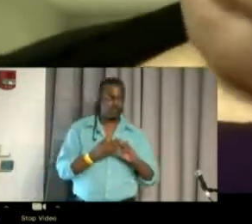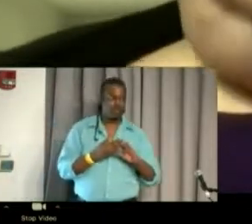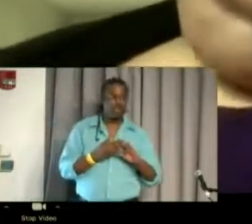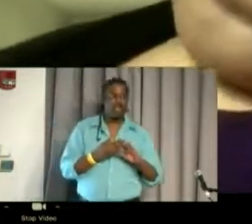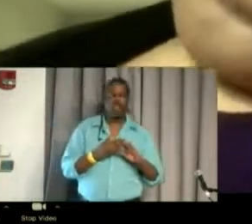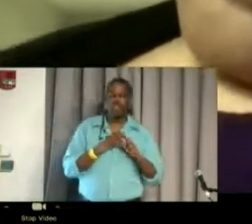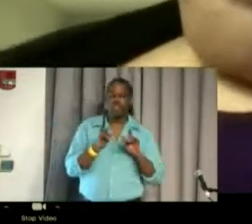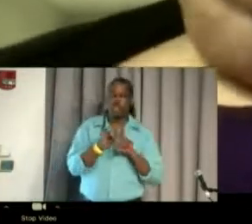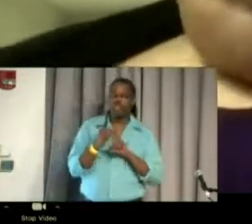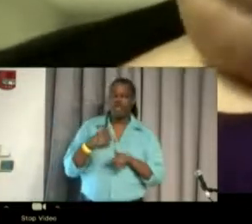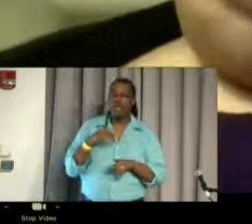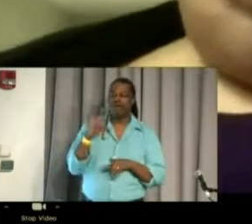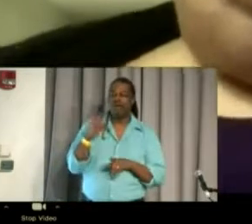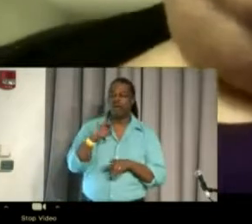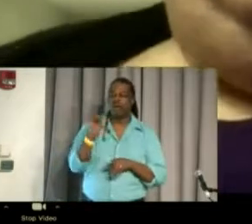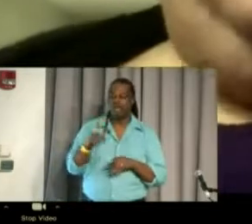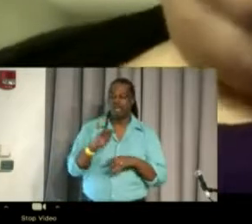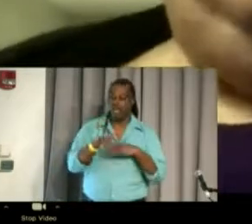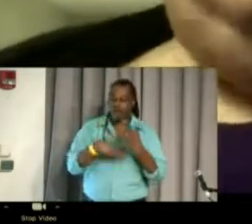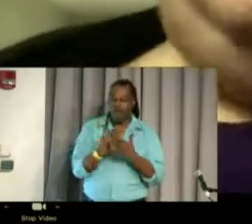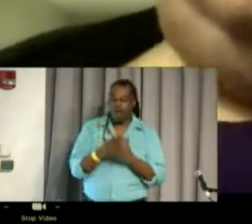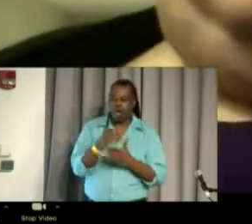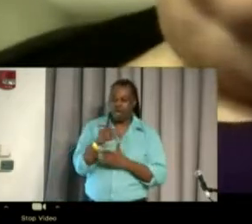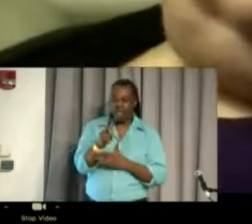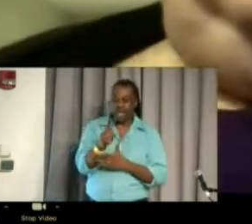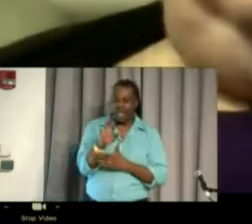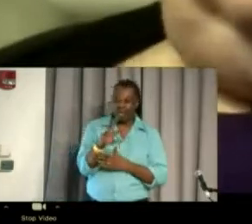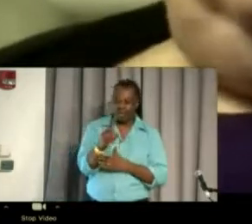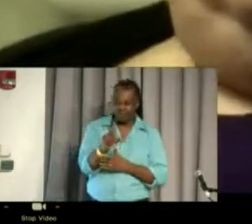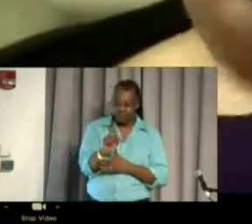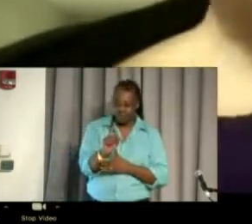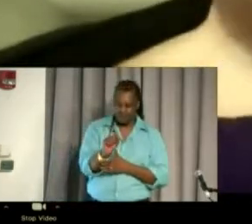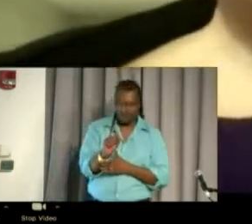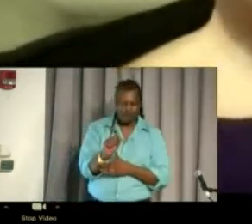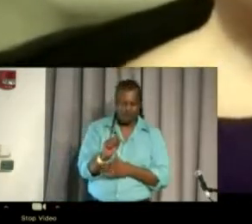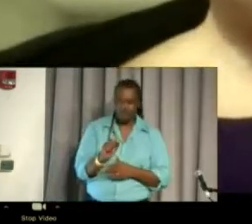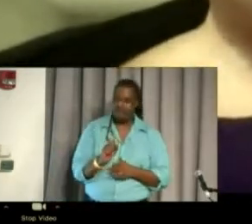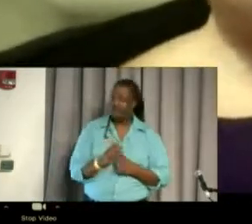US. So 35 years later,